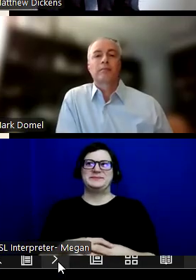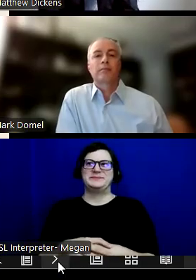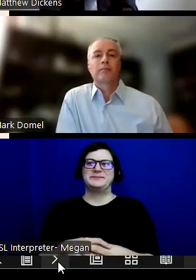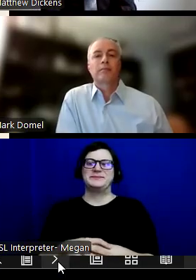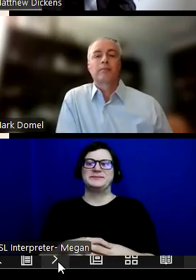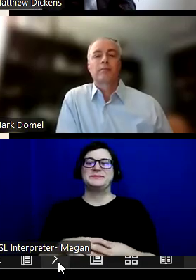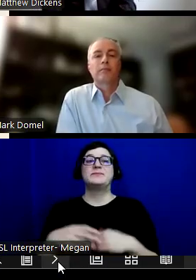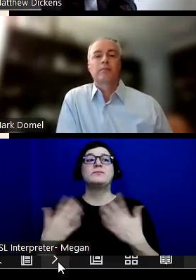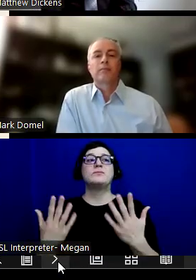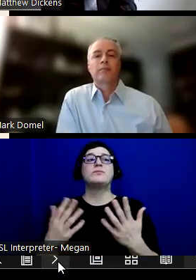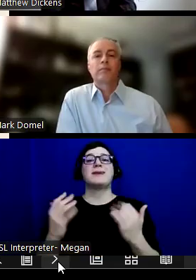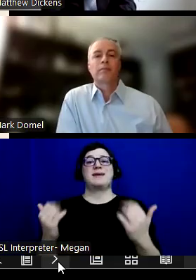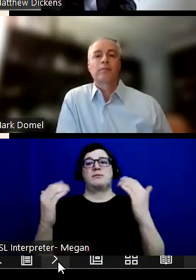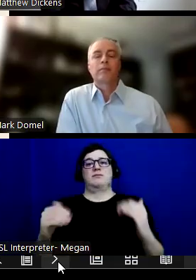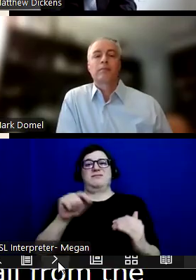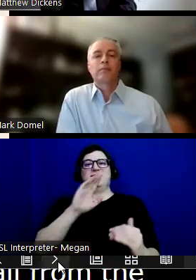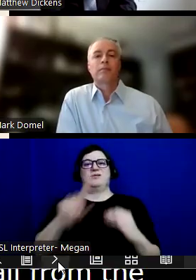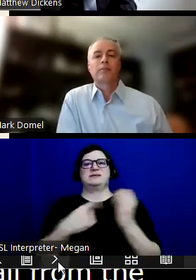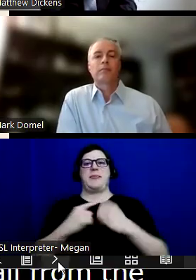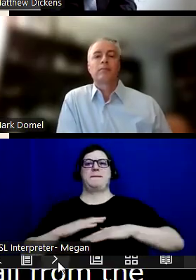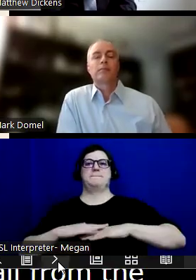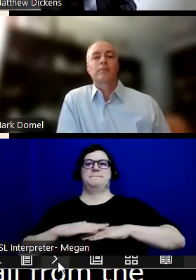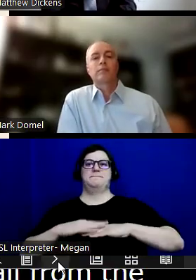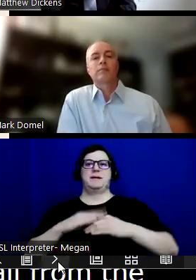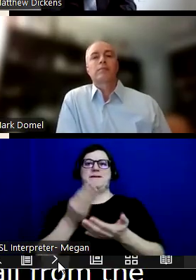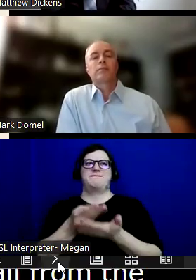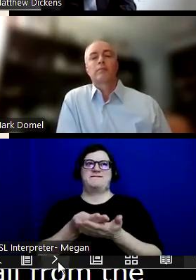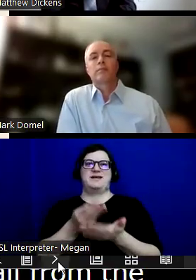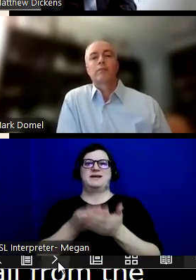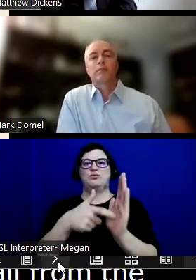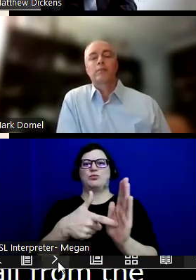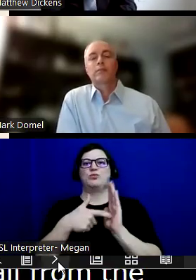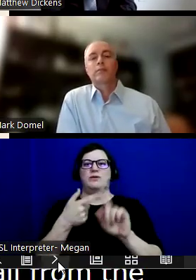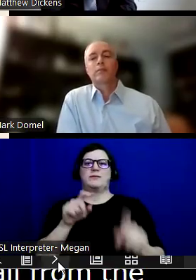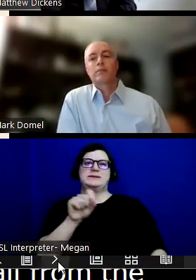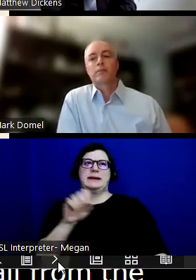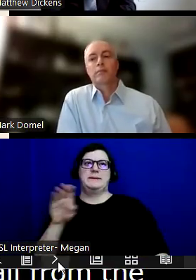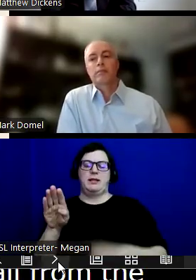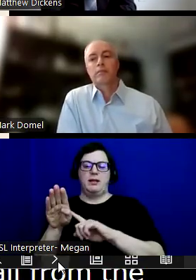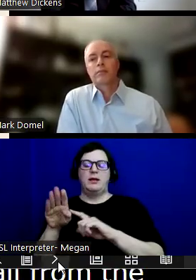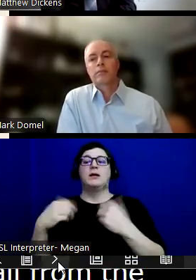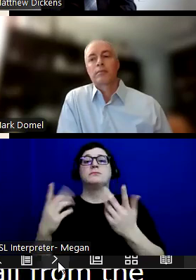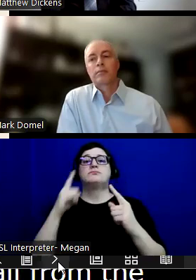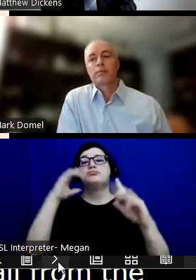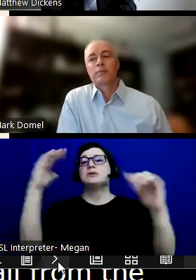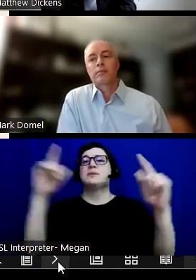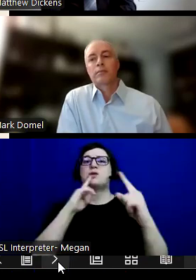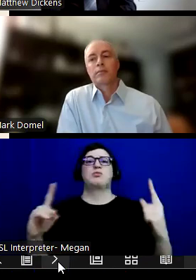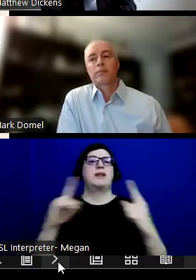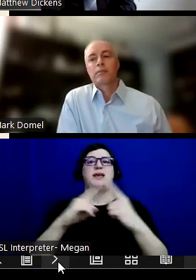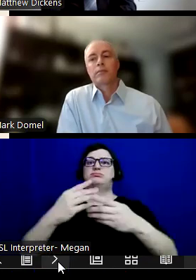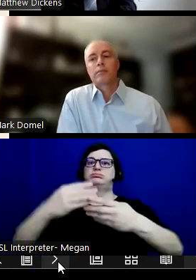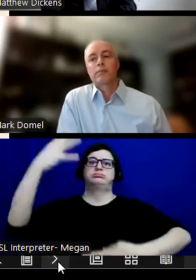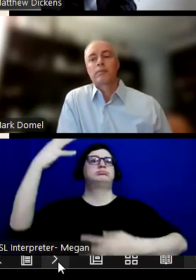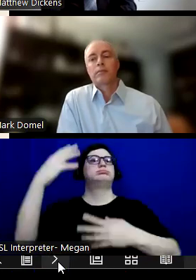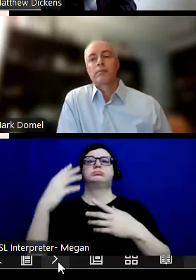This talks about the minimum funding cadence that's laid out in Senate bill. We expect to have a dynamic waitlist, which